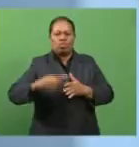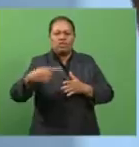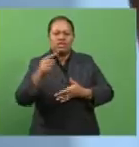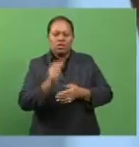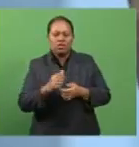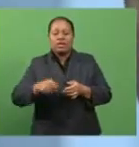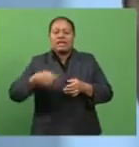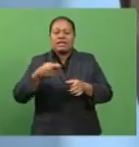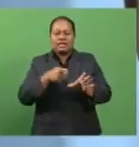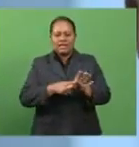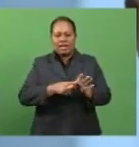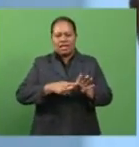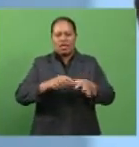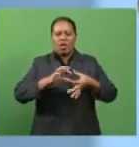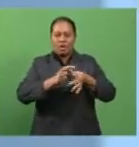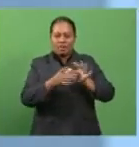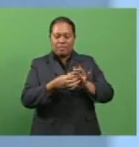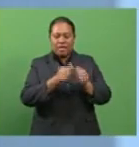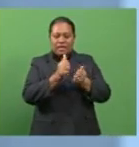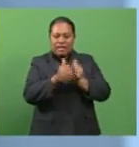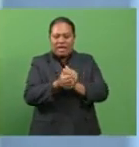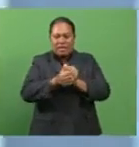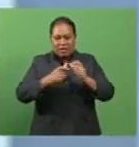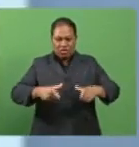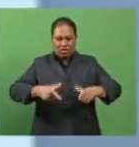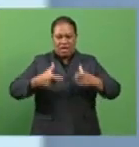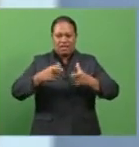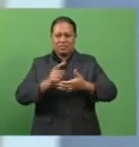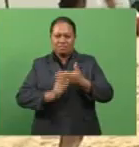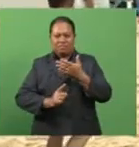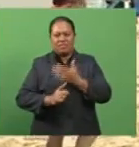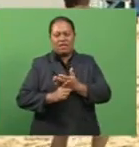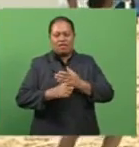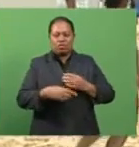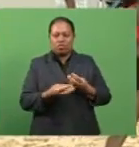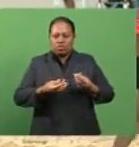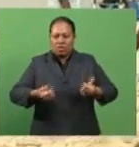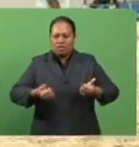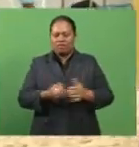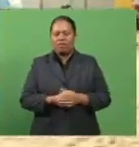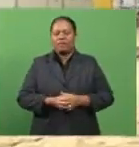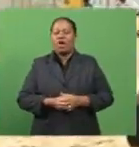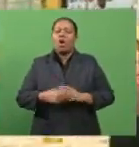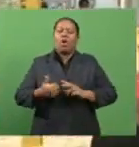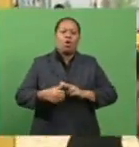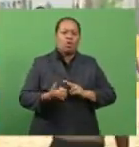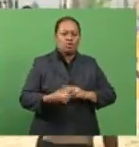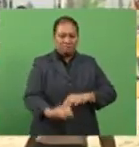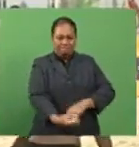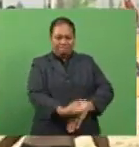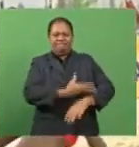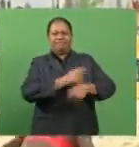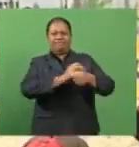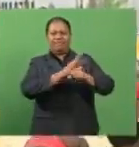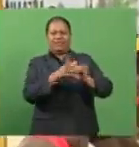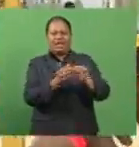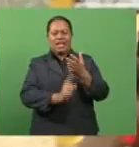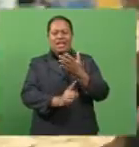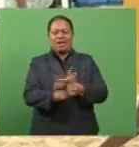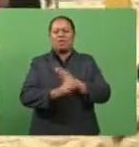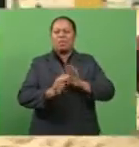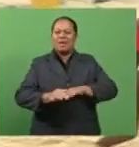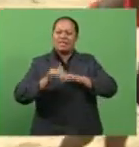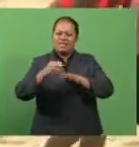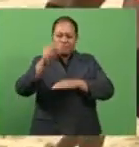postponement of the Olympic Games is not the only challenge the Council will need to address, but also the impact of the COVID-19 on the